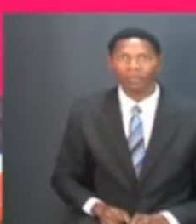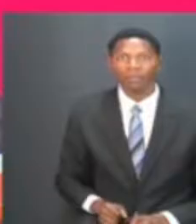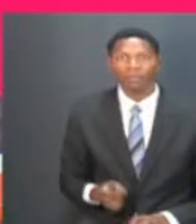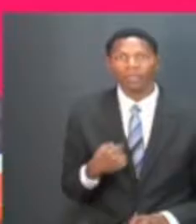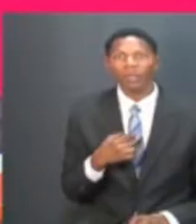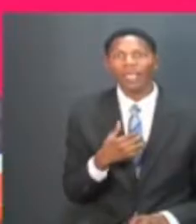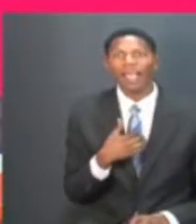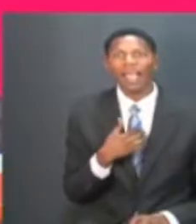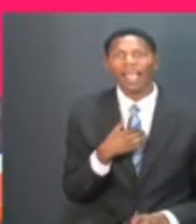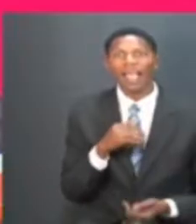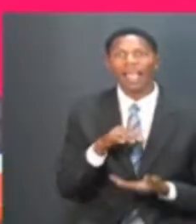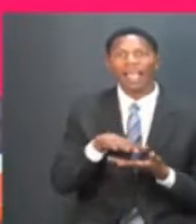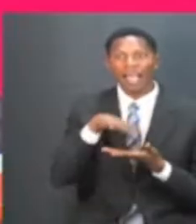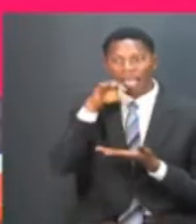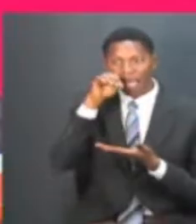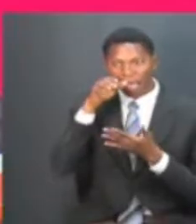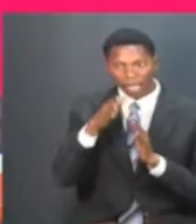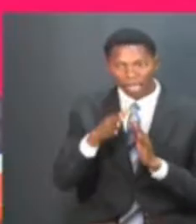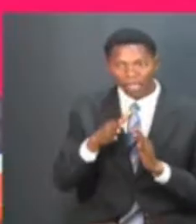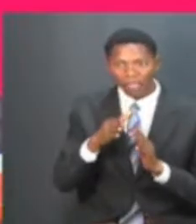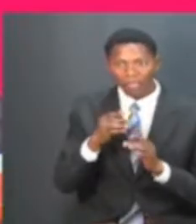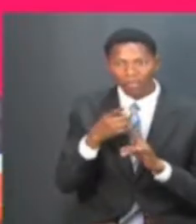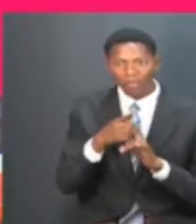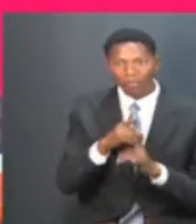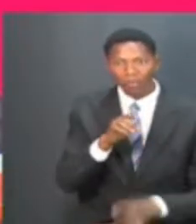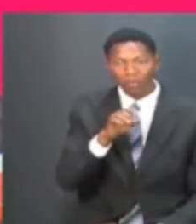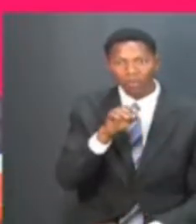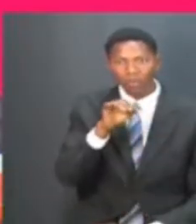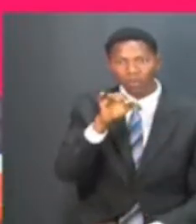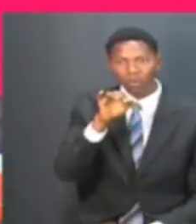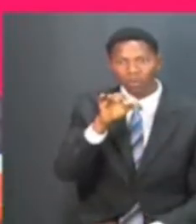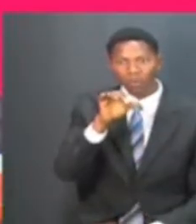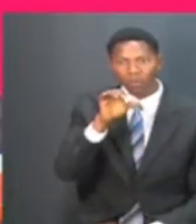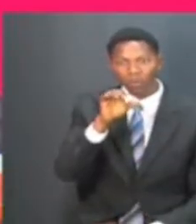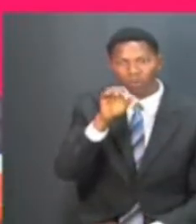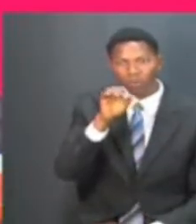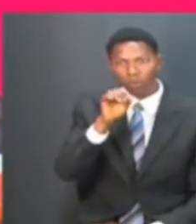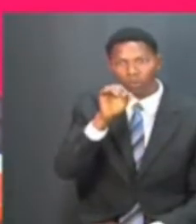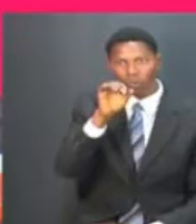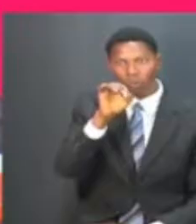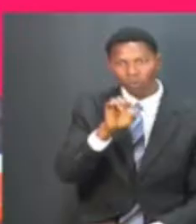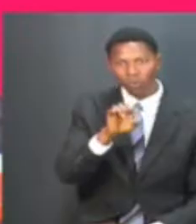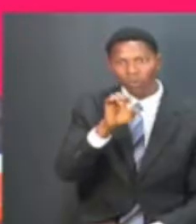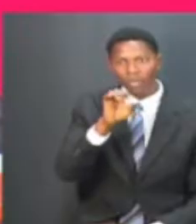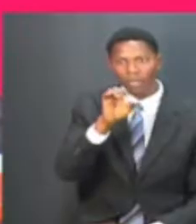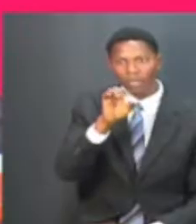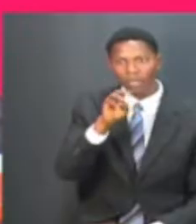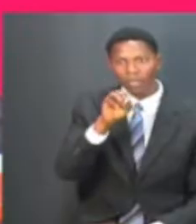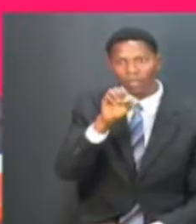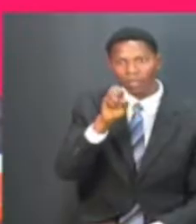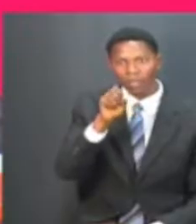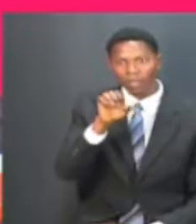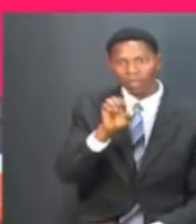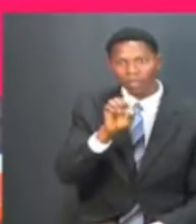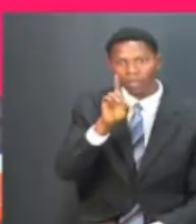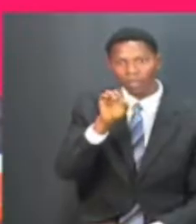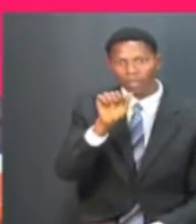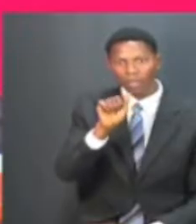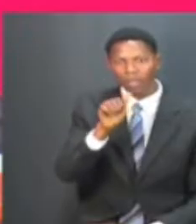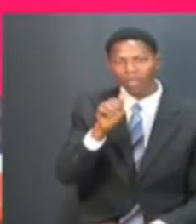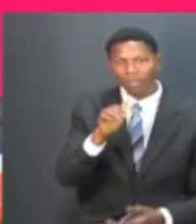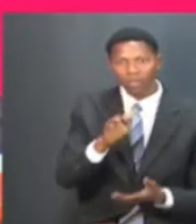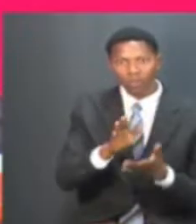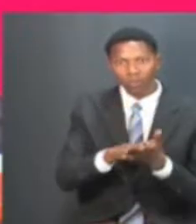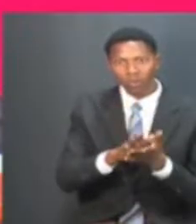students from Wemase DA Junior High School, led by Richard Adade